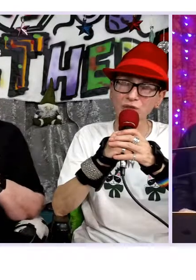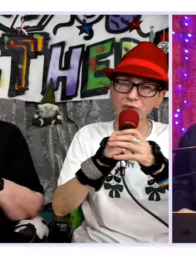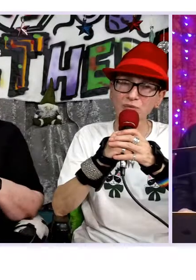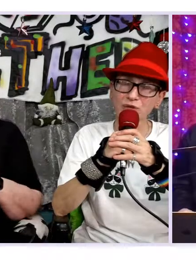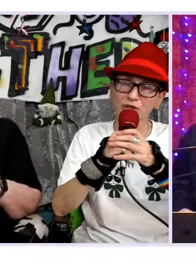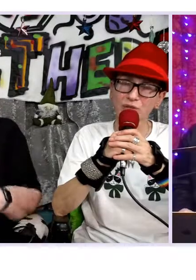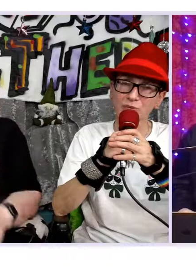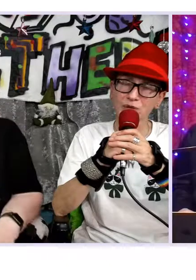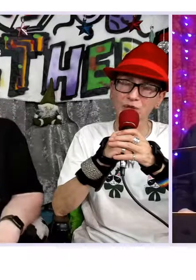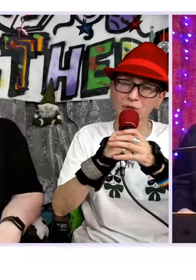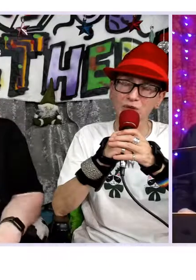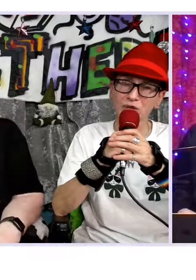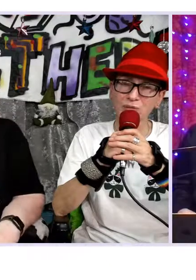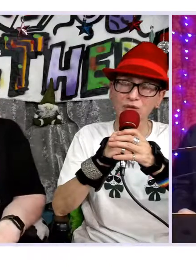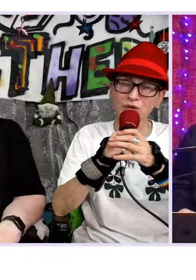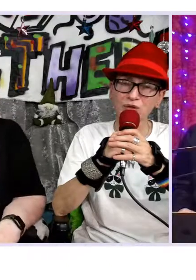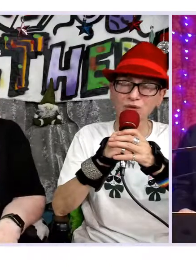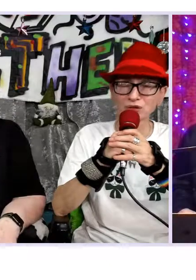on our website,